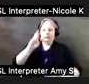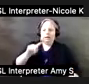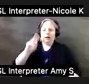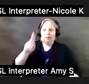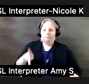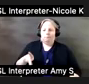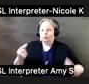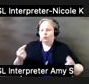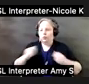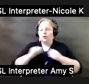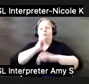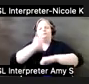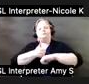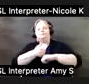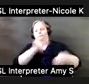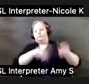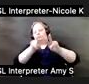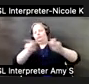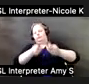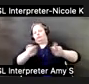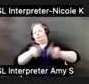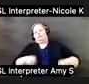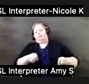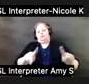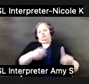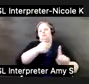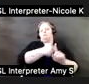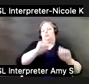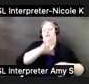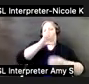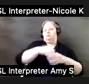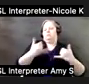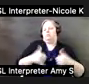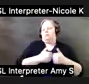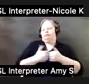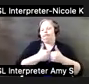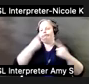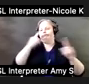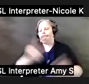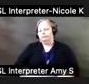how do we kind of go about looking at the setup to allow them to play games effectively.